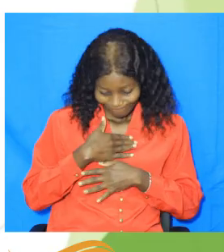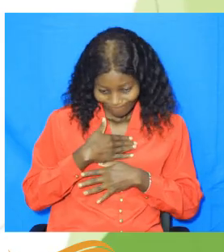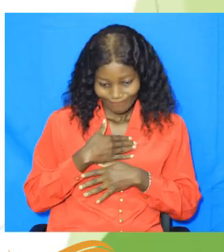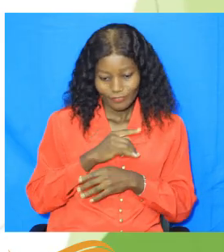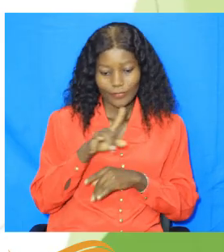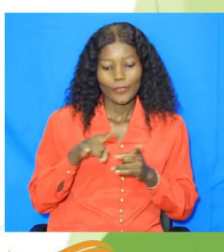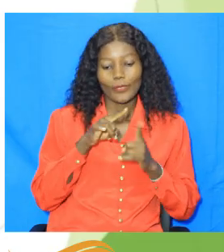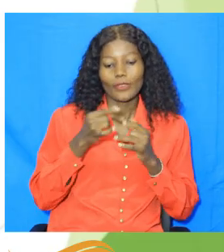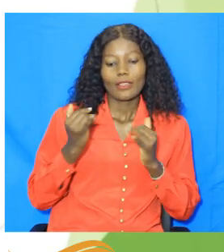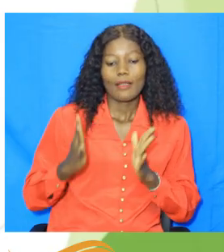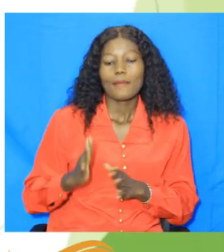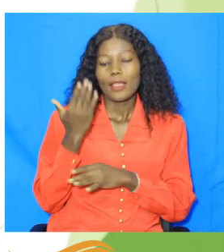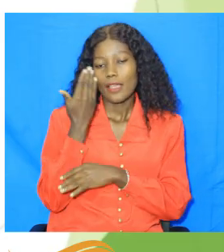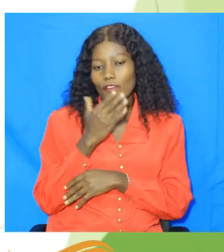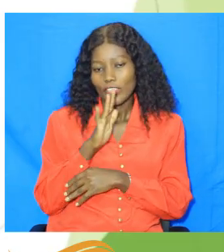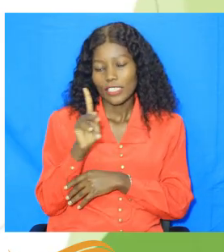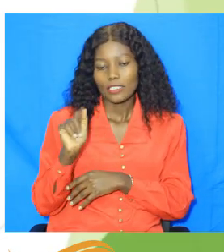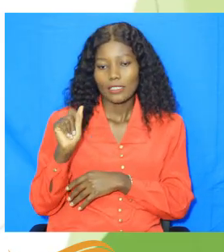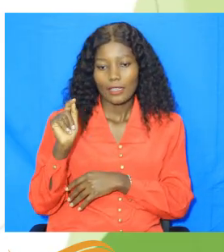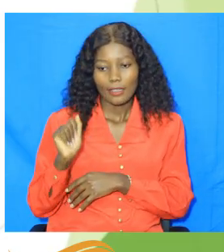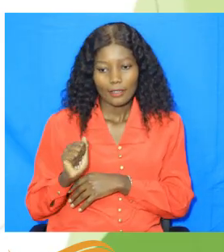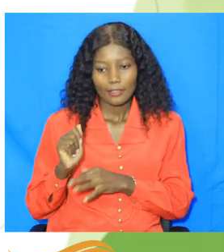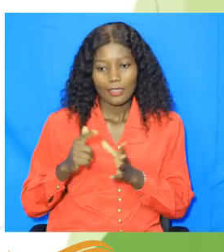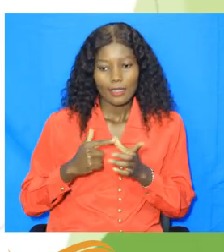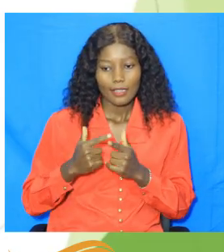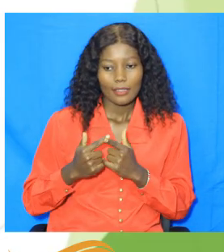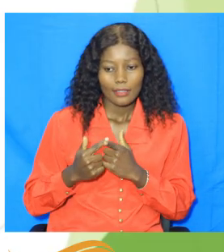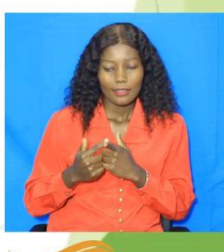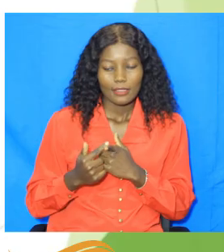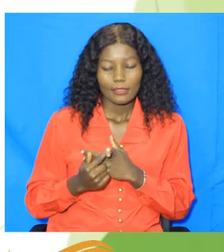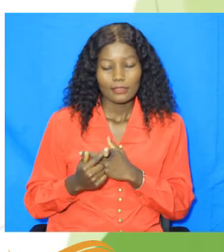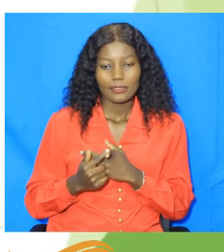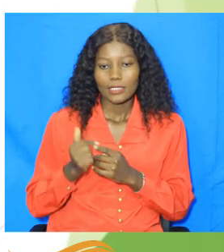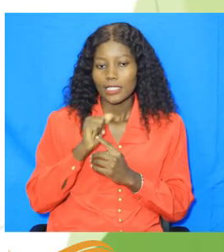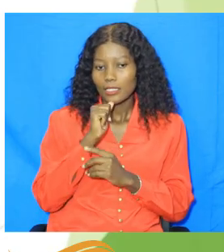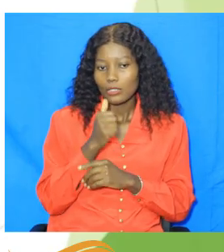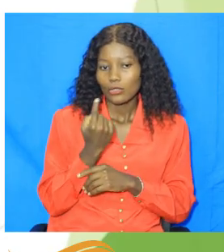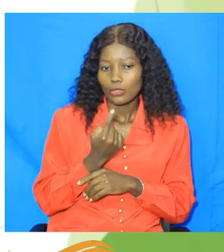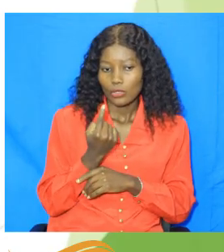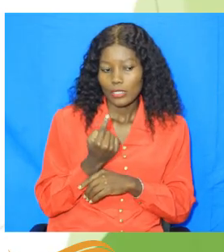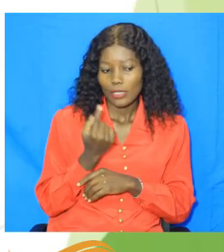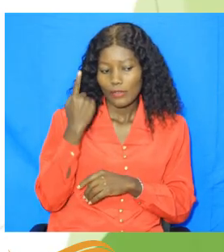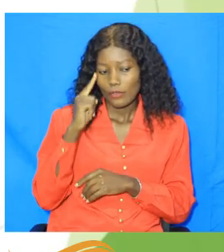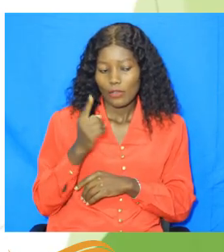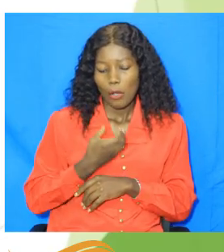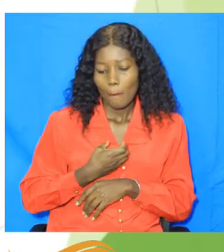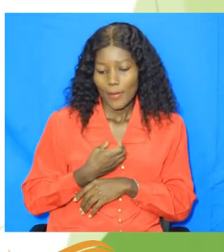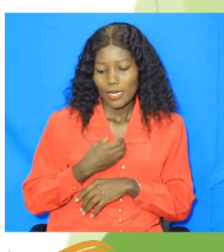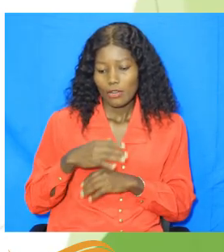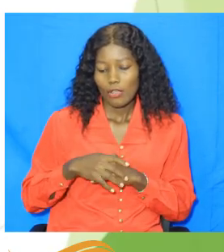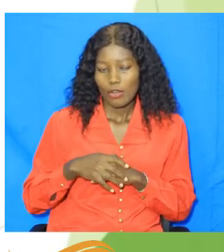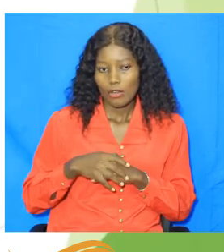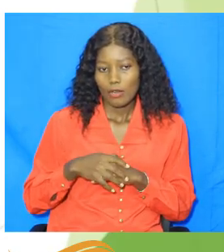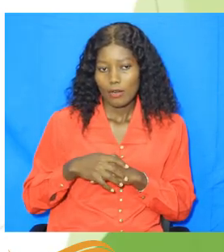athlete finishes the kata, except for medal matches, in team